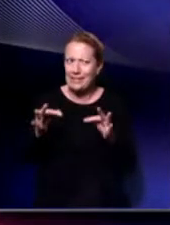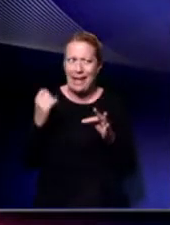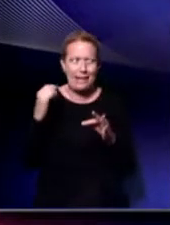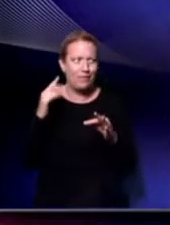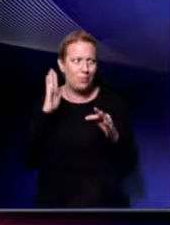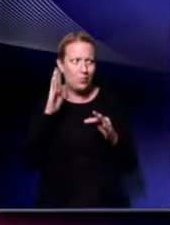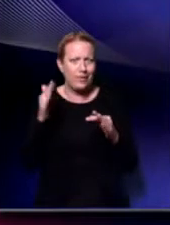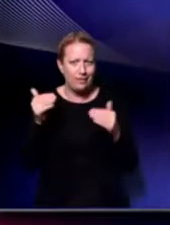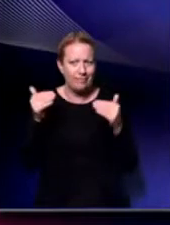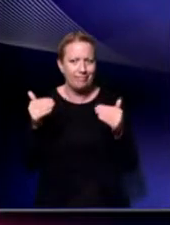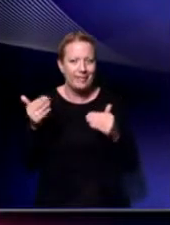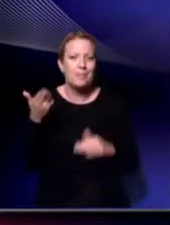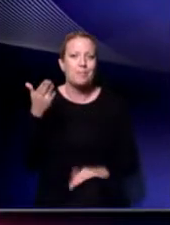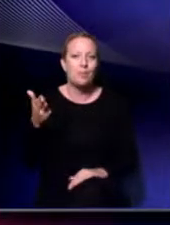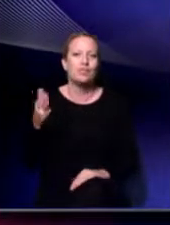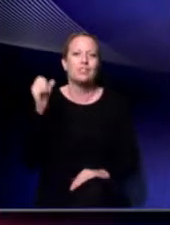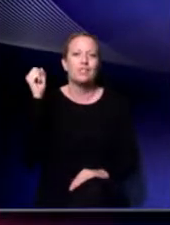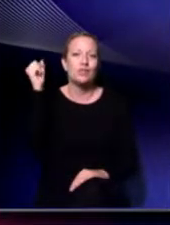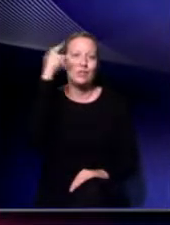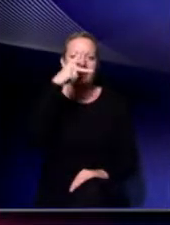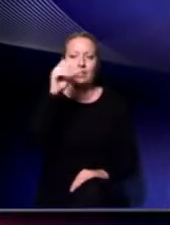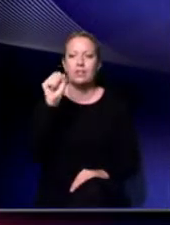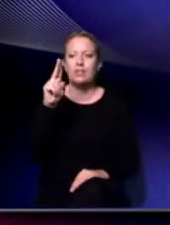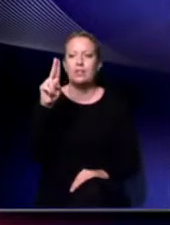I move that we accept the